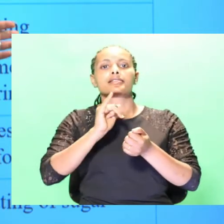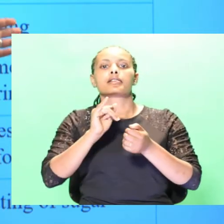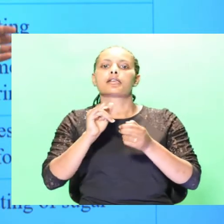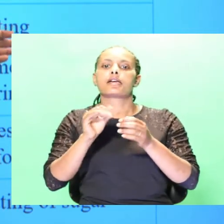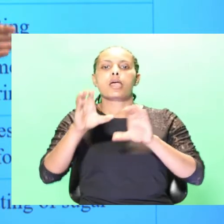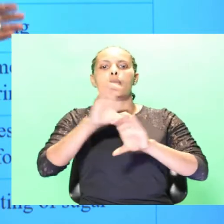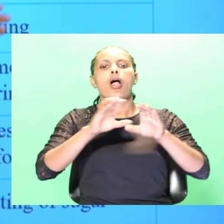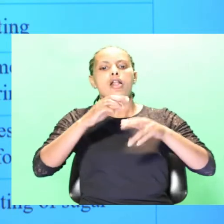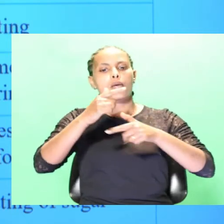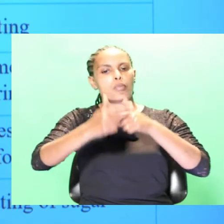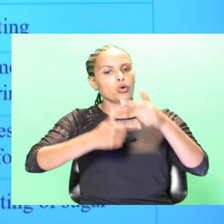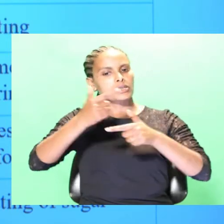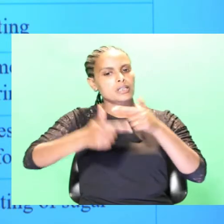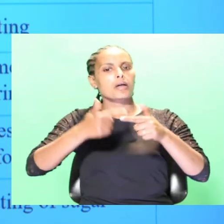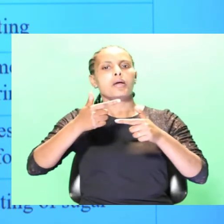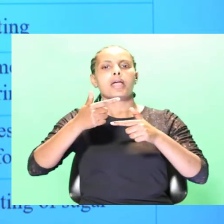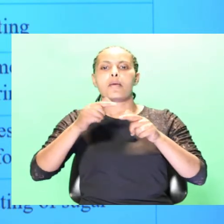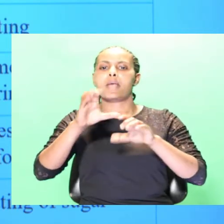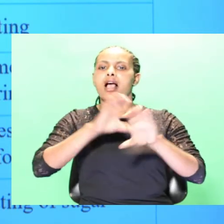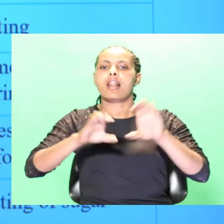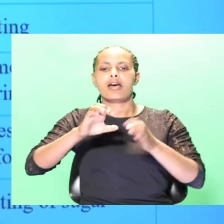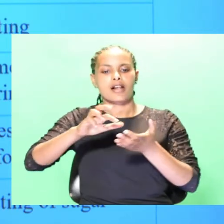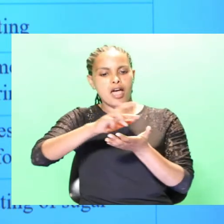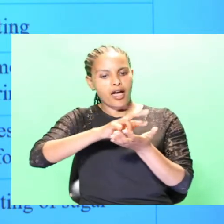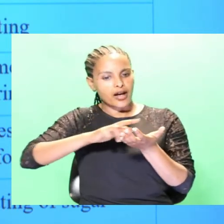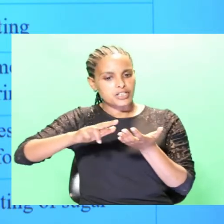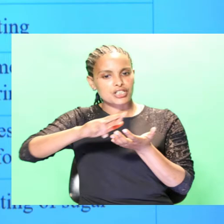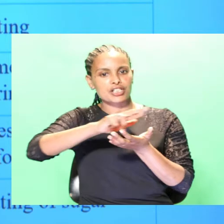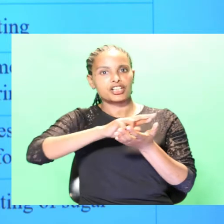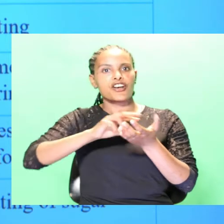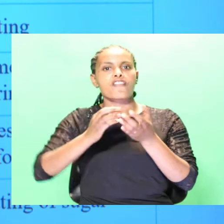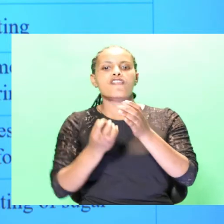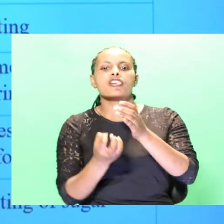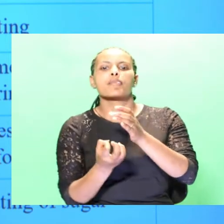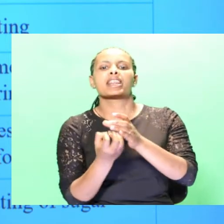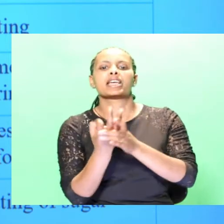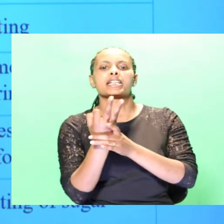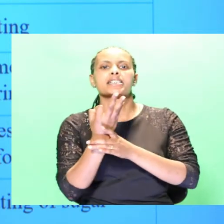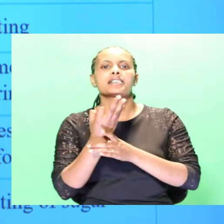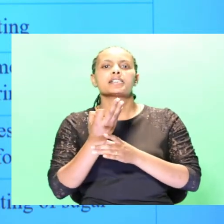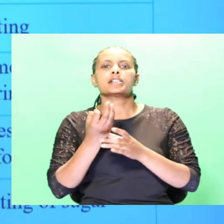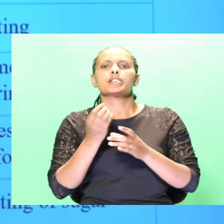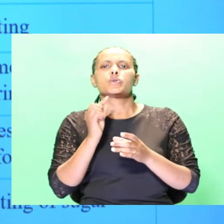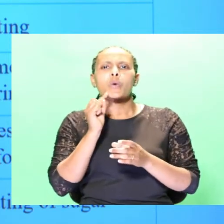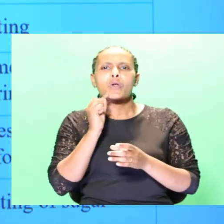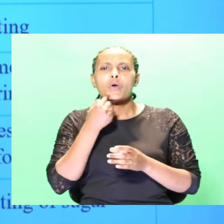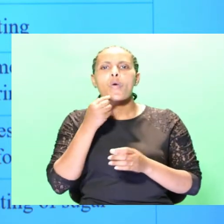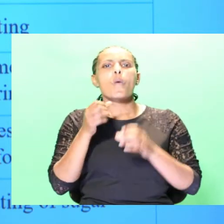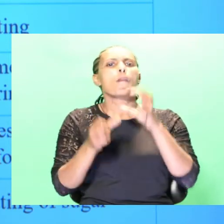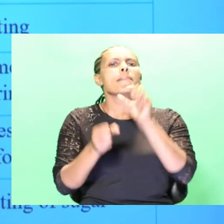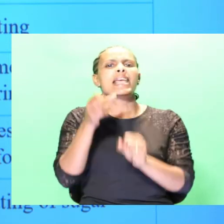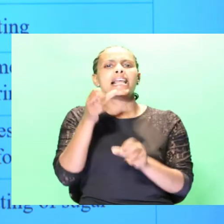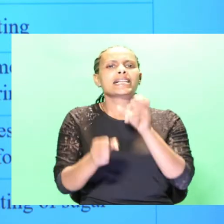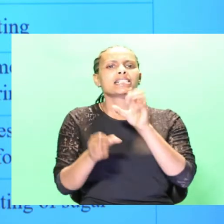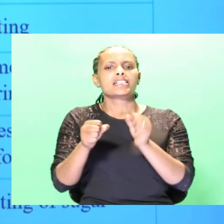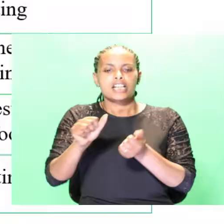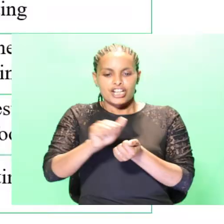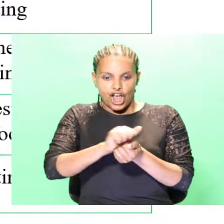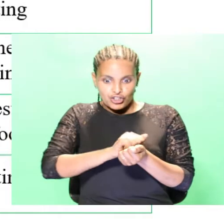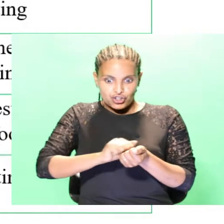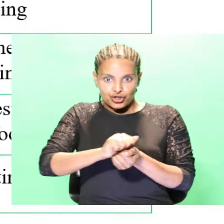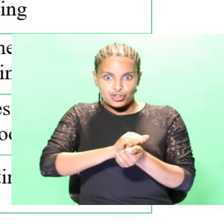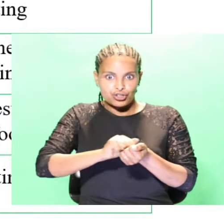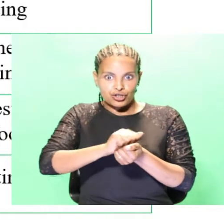chemical process, chemical reaction. Fermentation, souring of milk,